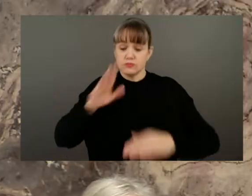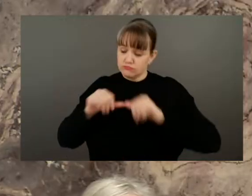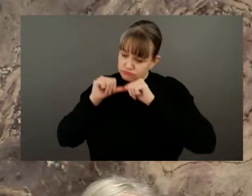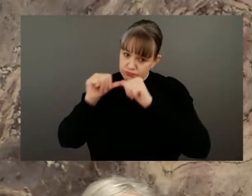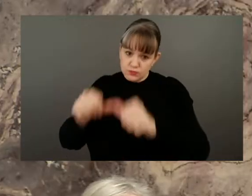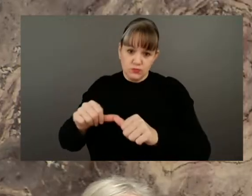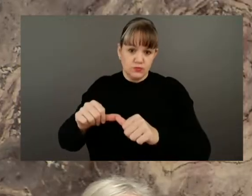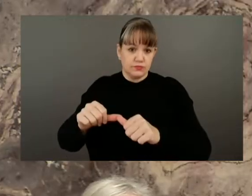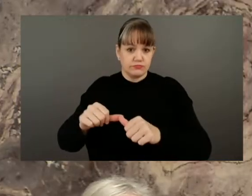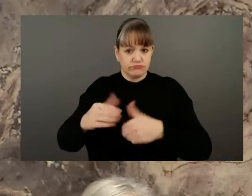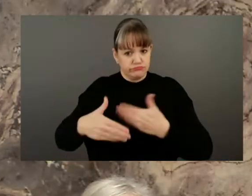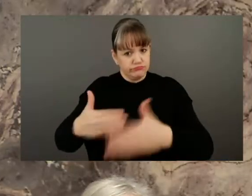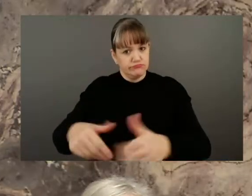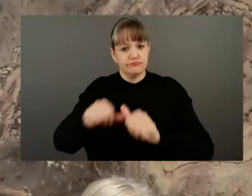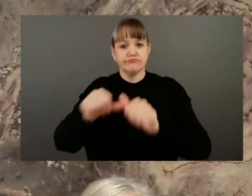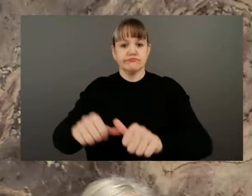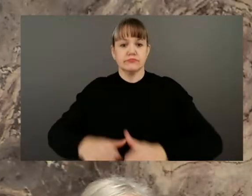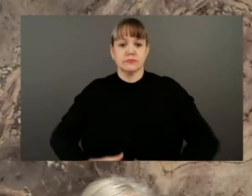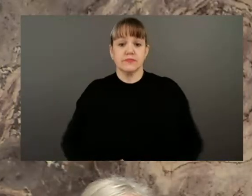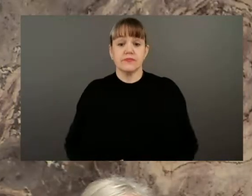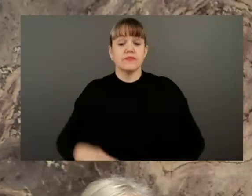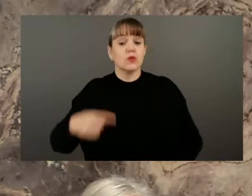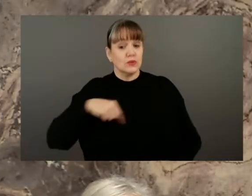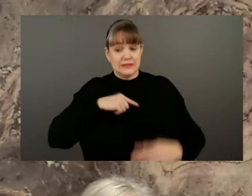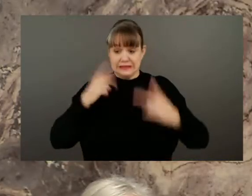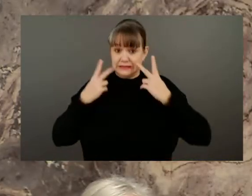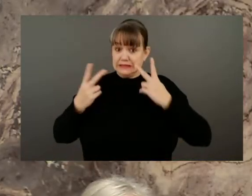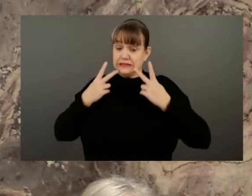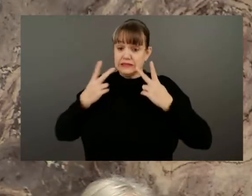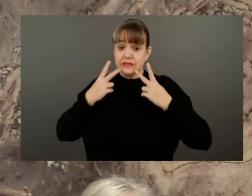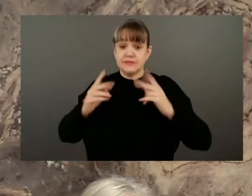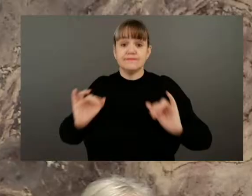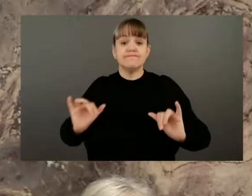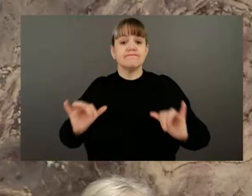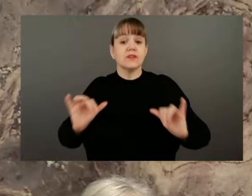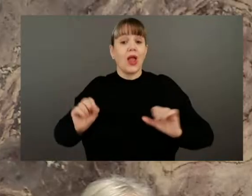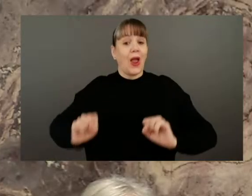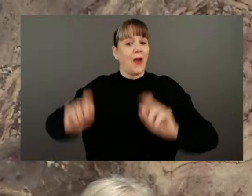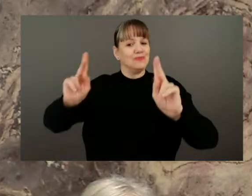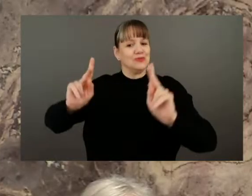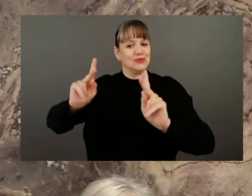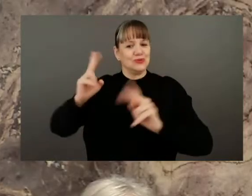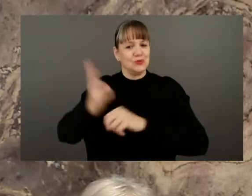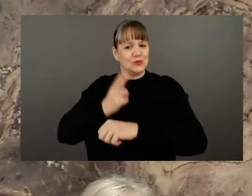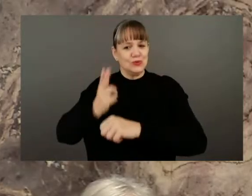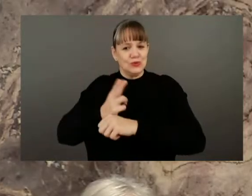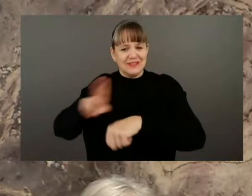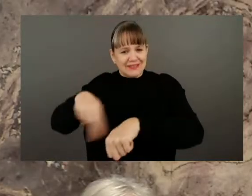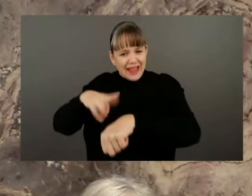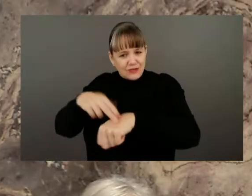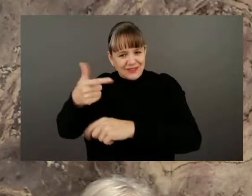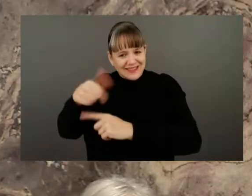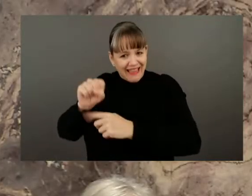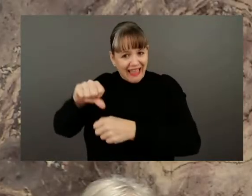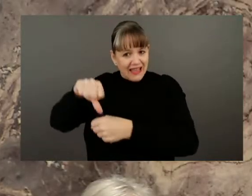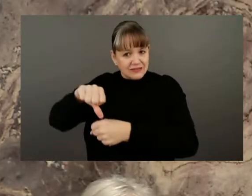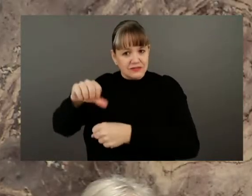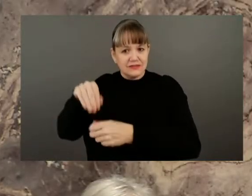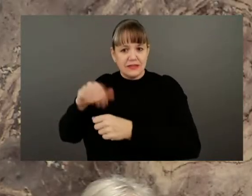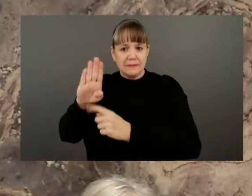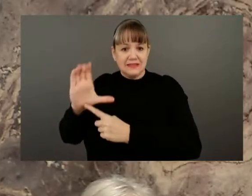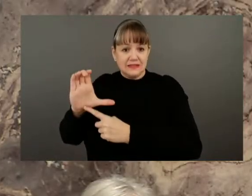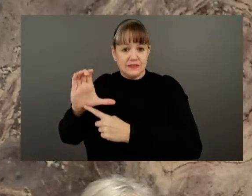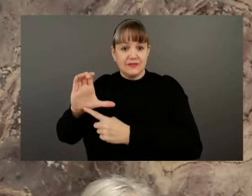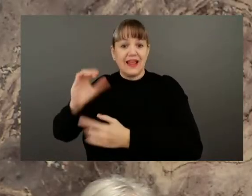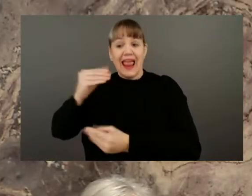the opportunities in natural gas in BC and also reduce emissions. These are issues that are also subject to